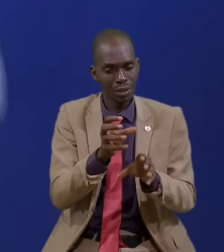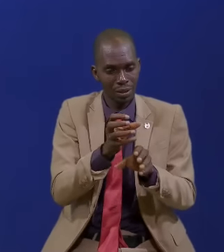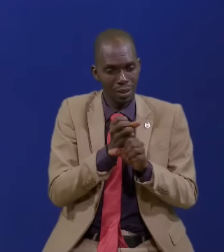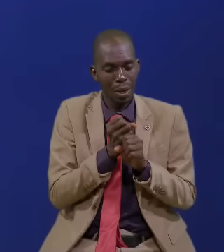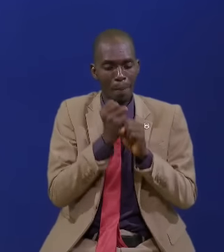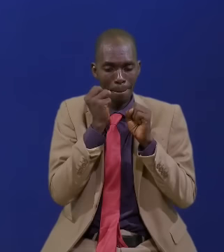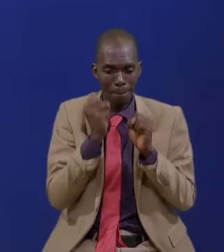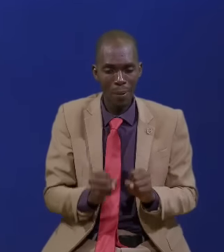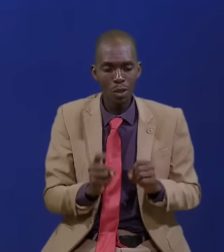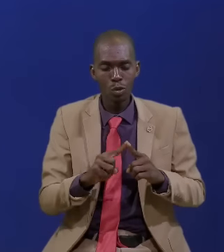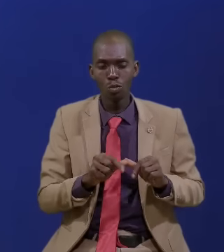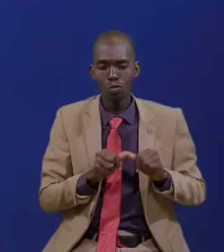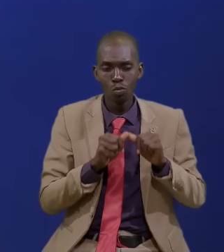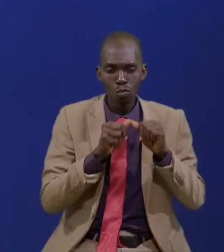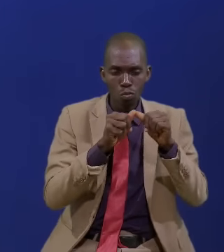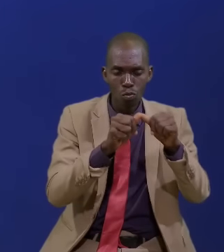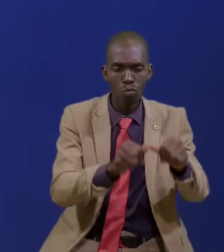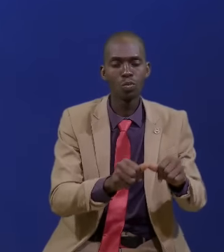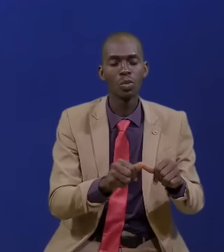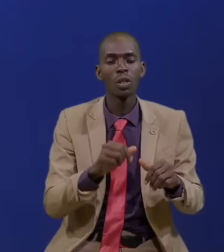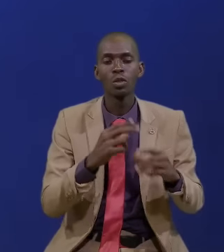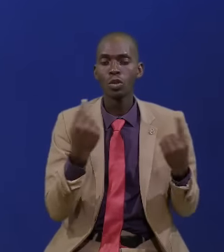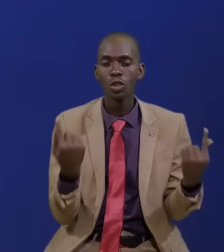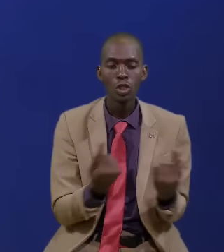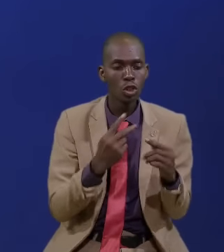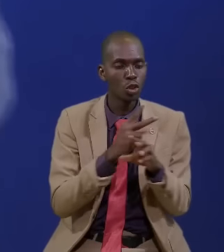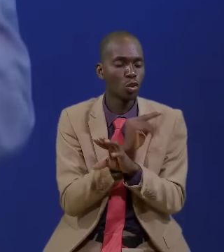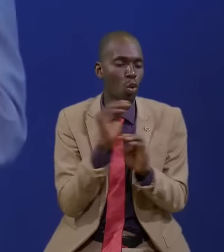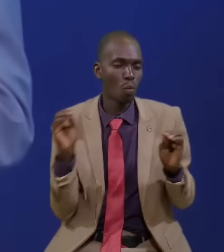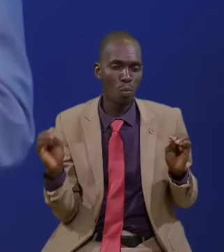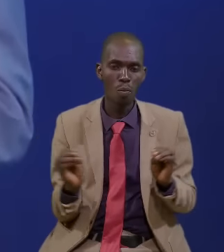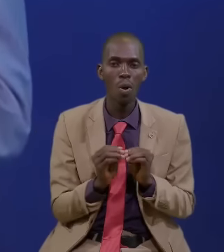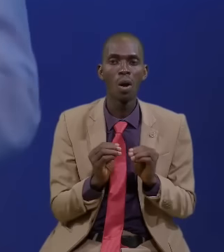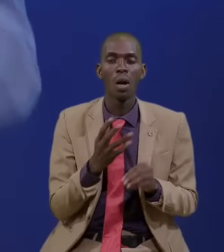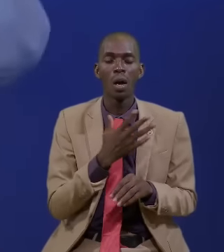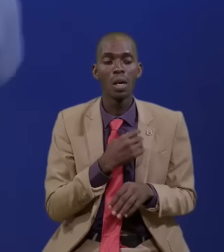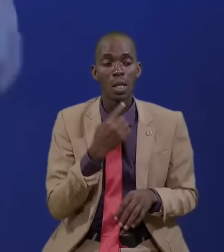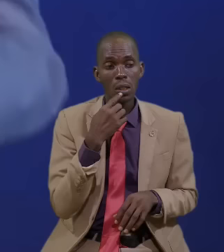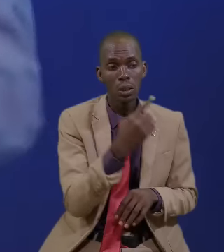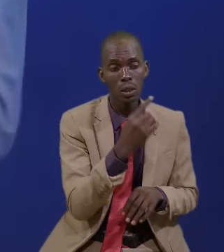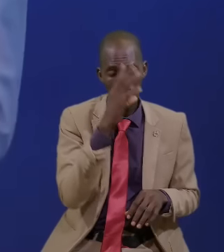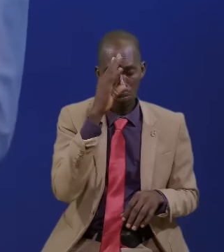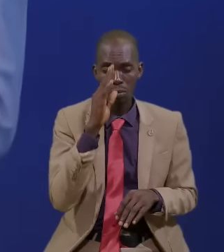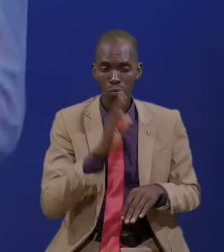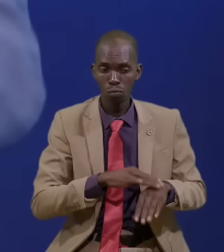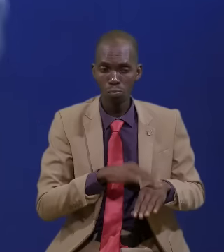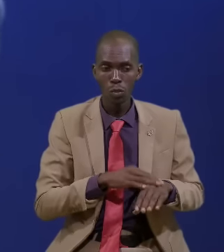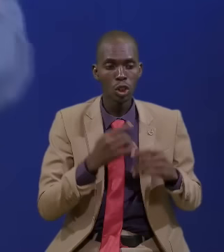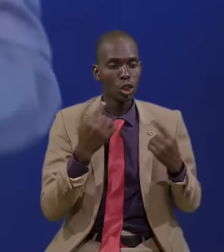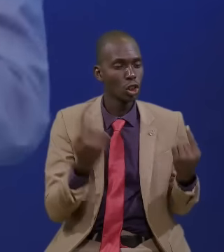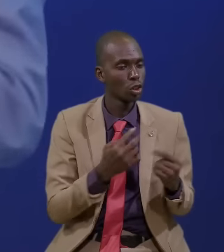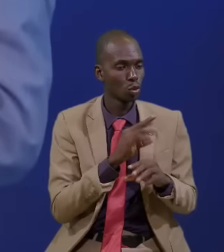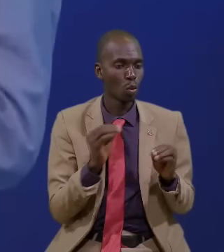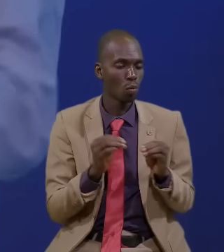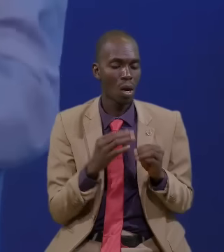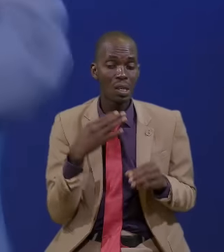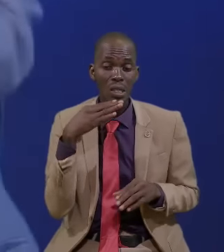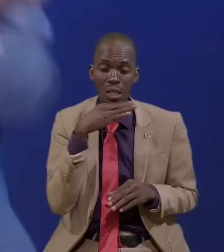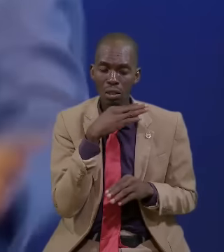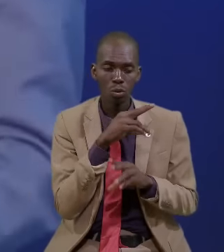and sin no more. And so he said to him, sin no more, lie no more, steal